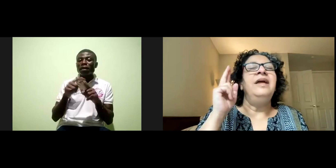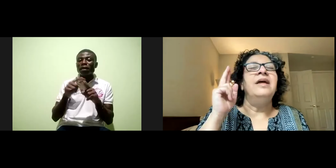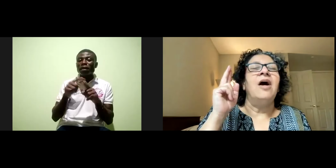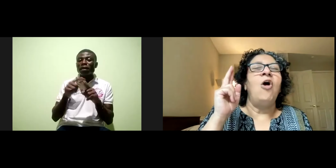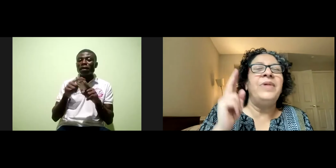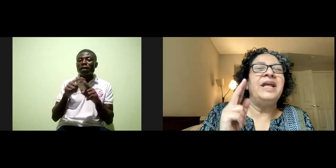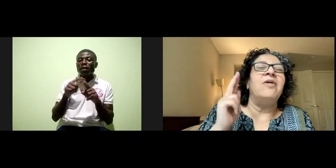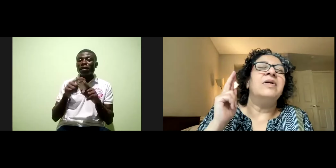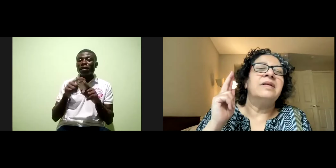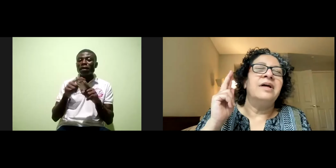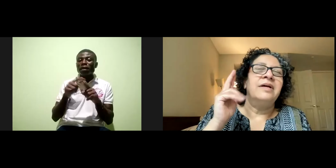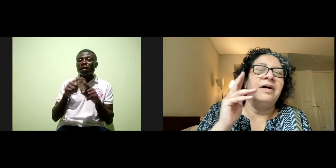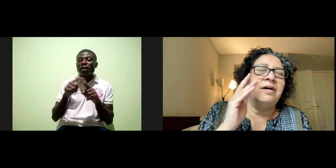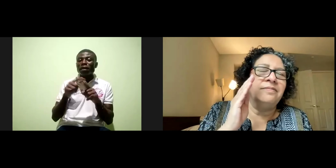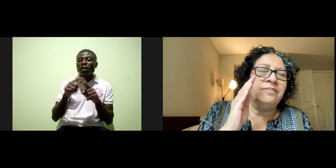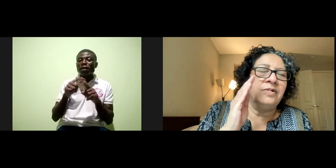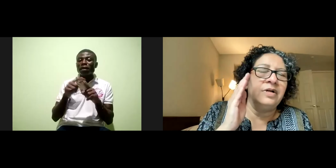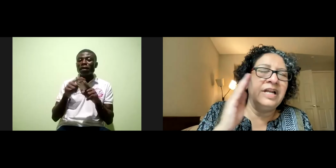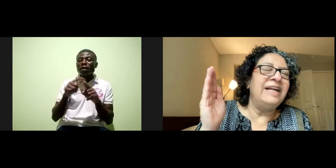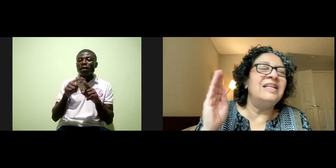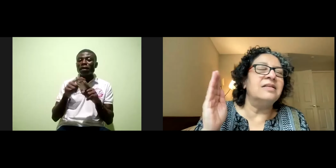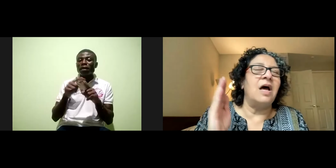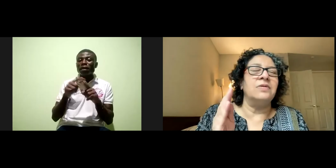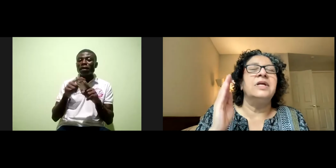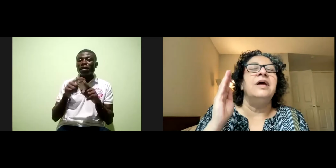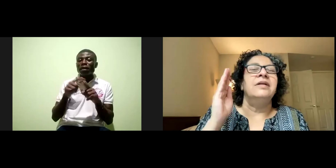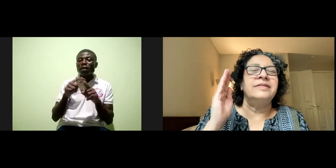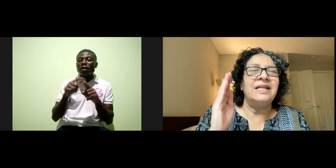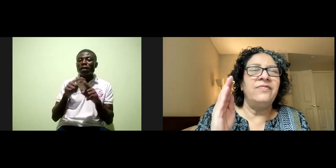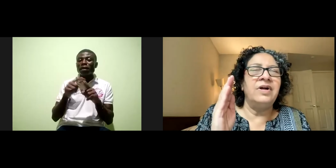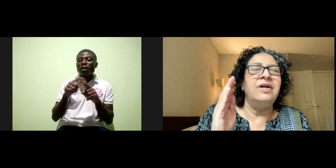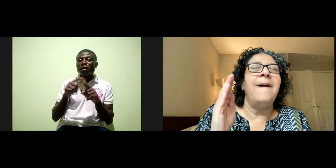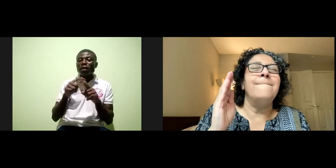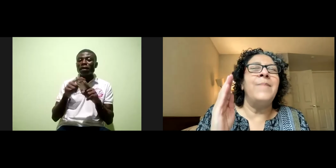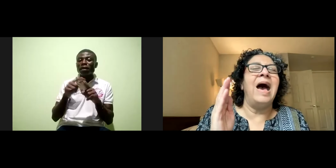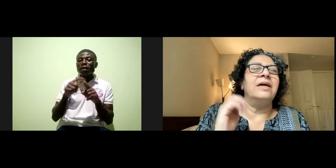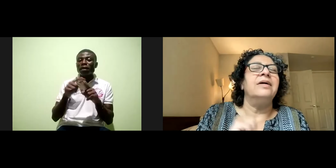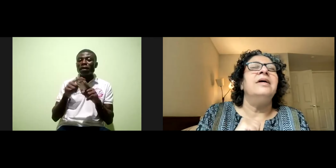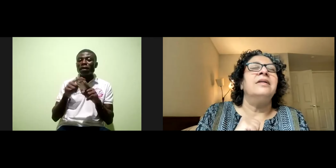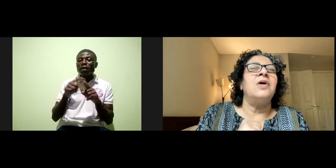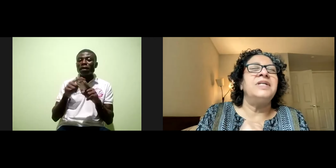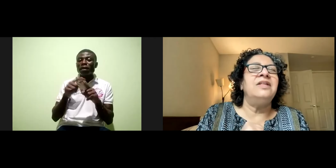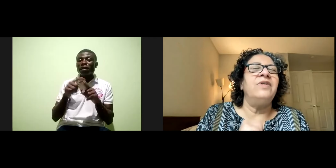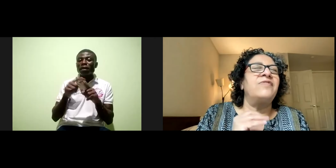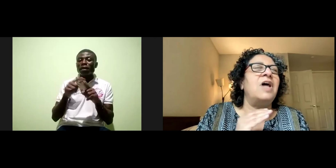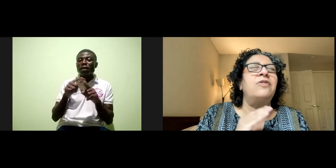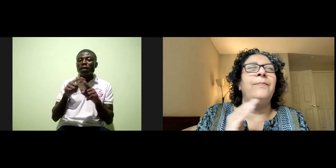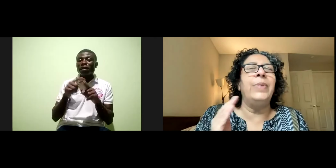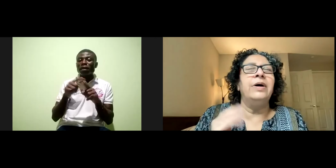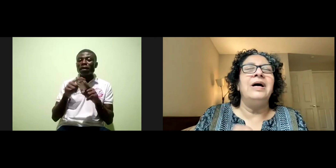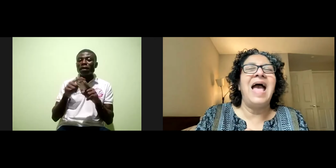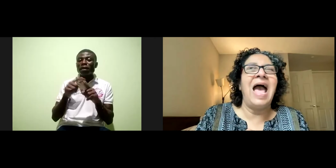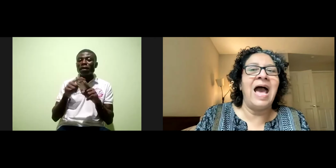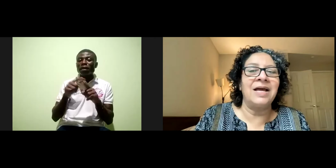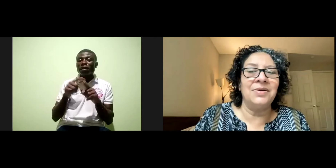could be omitting or deleting the sounds. Say the word bag. Now say the word without